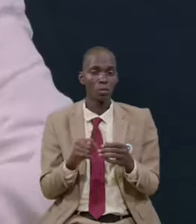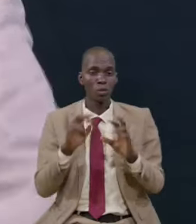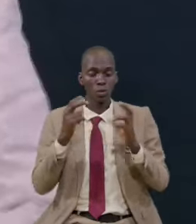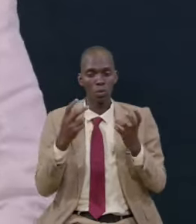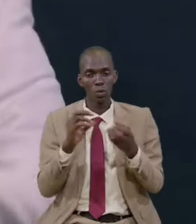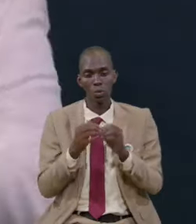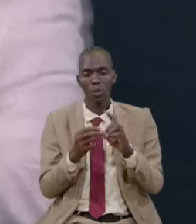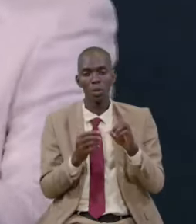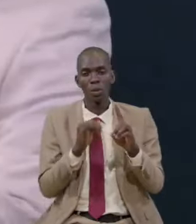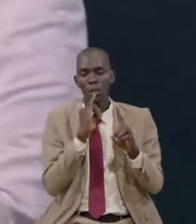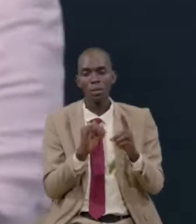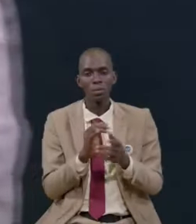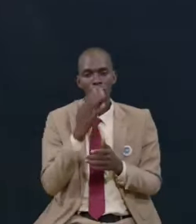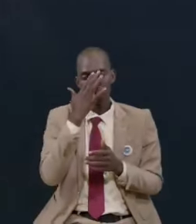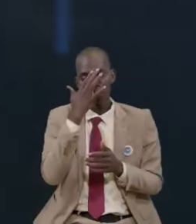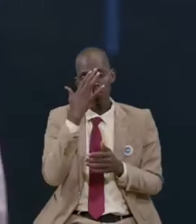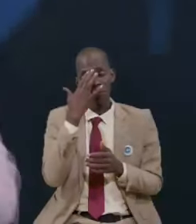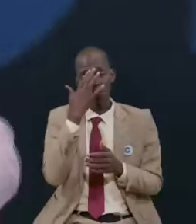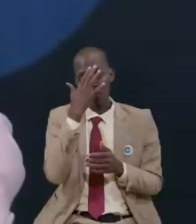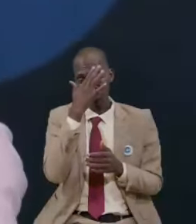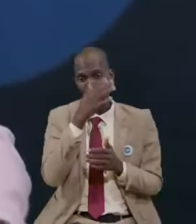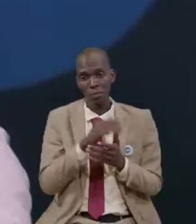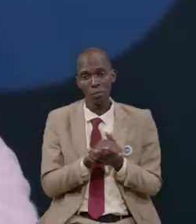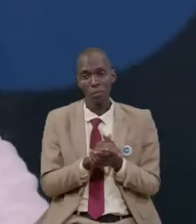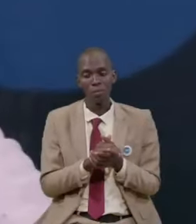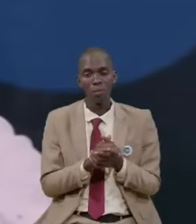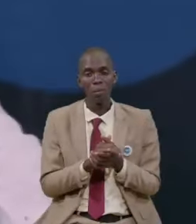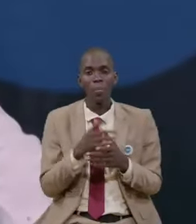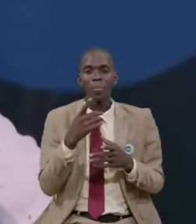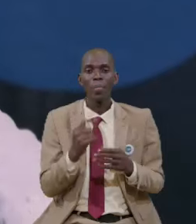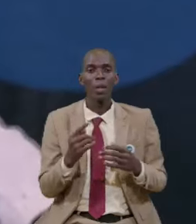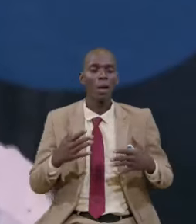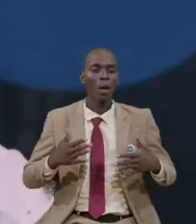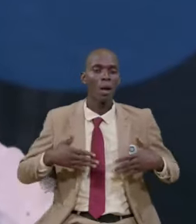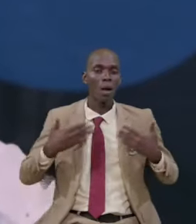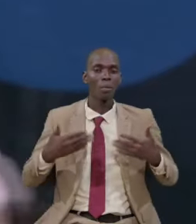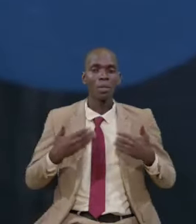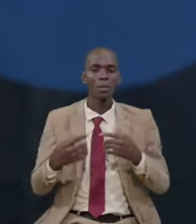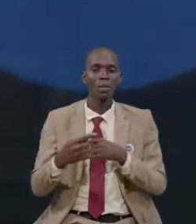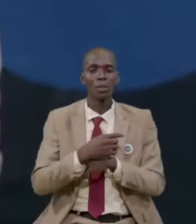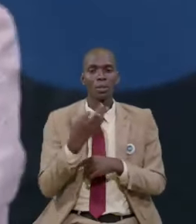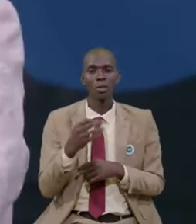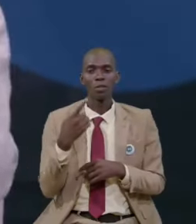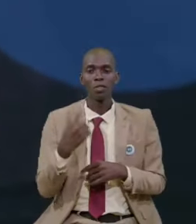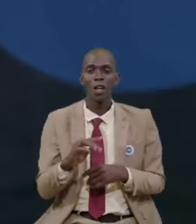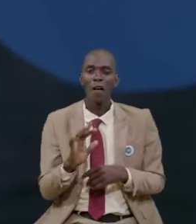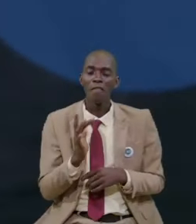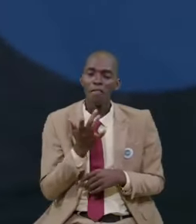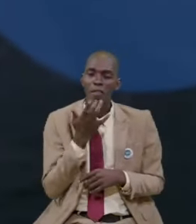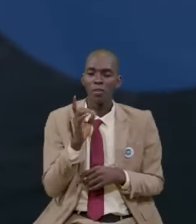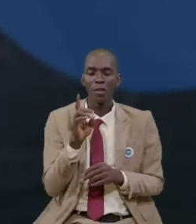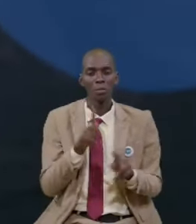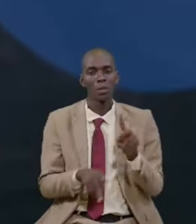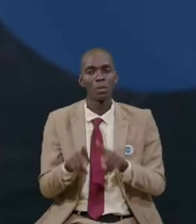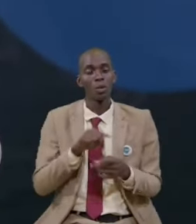Number one is the happy day of the favored people. When you come to the Lord and you